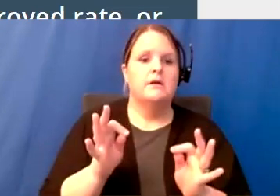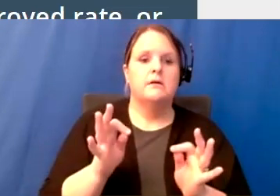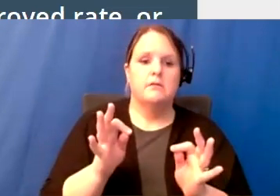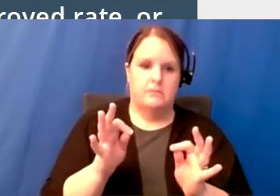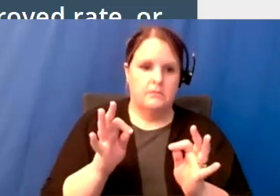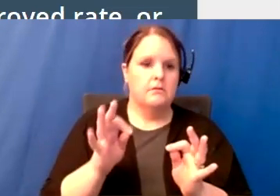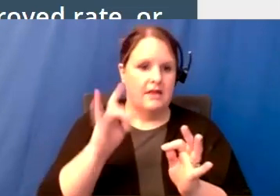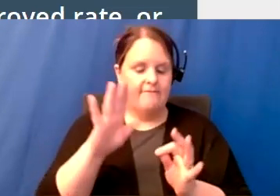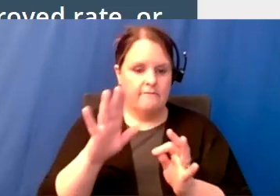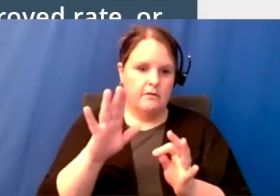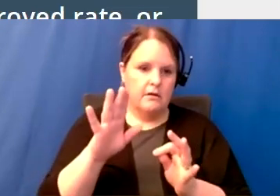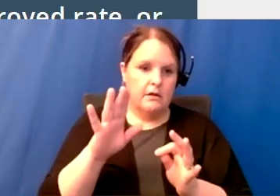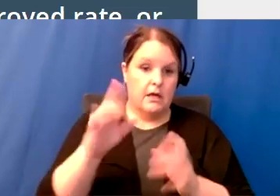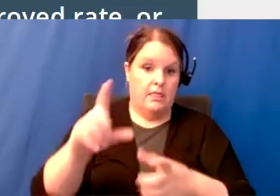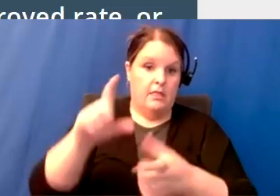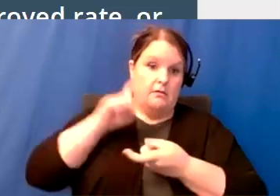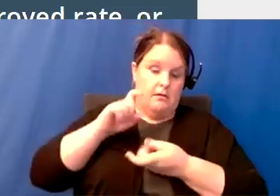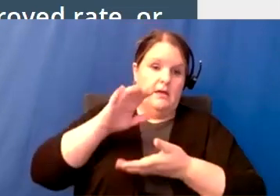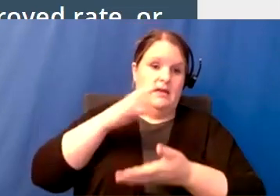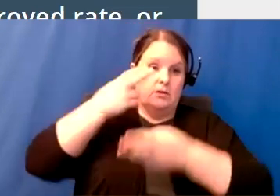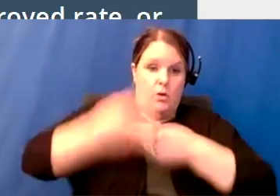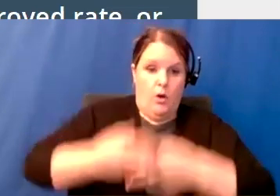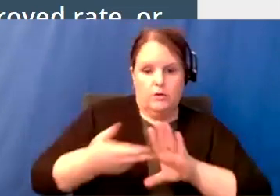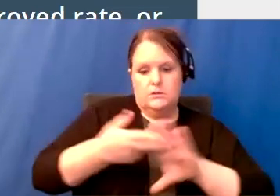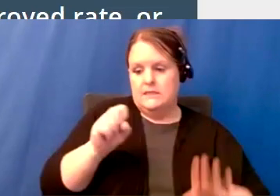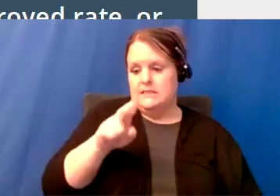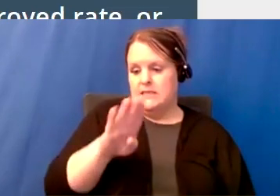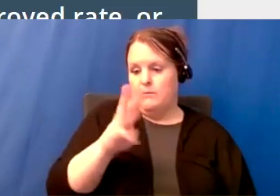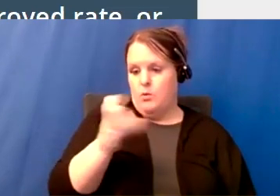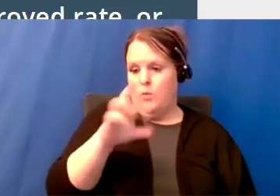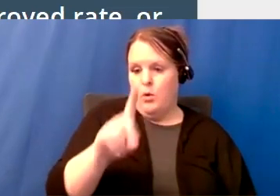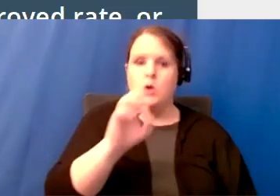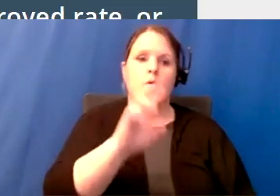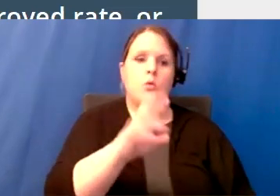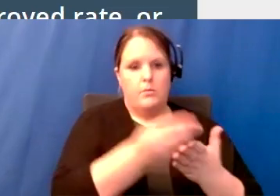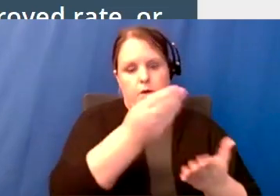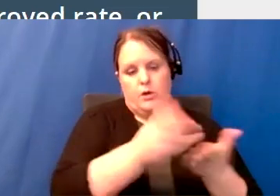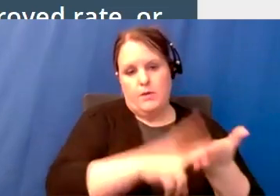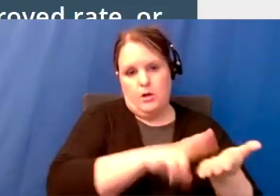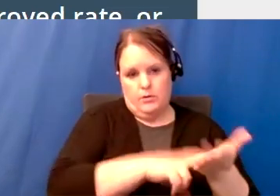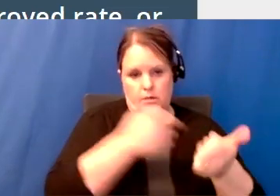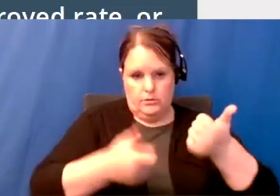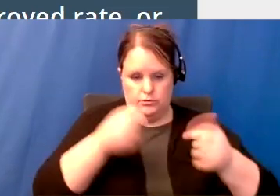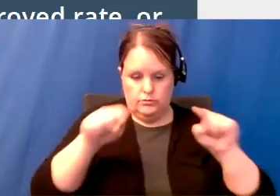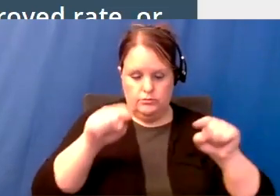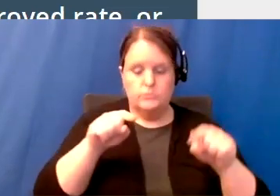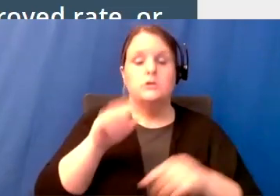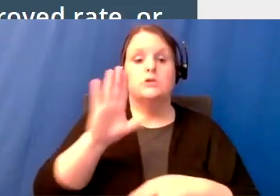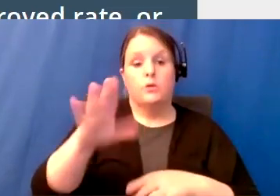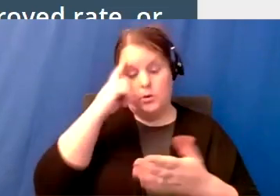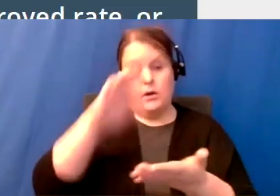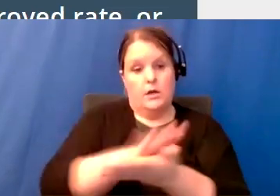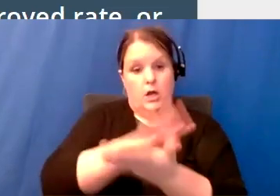this disbursement qualifies as a subaward or a procurement contract. So in your subaward agreement,